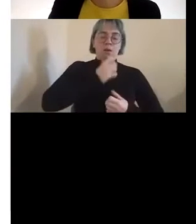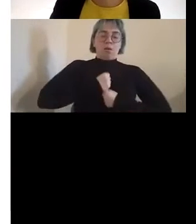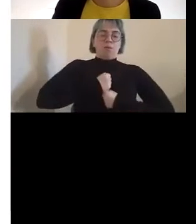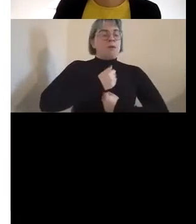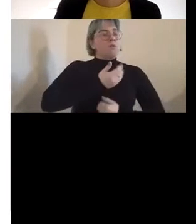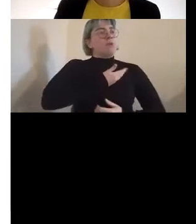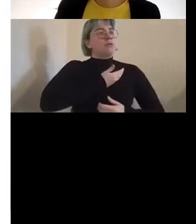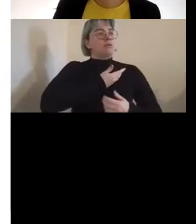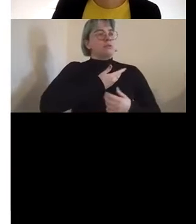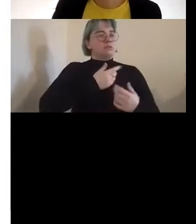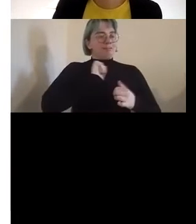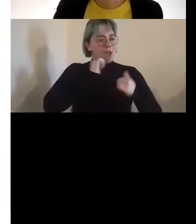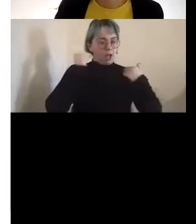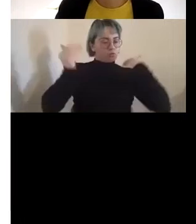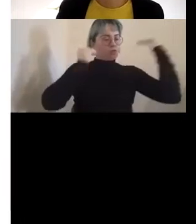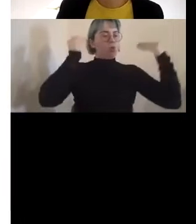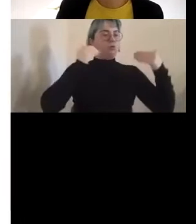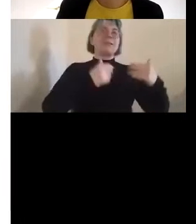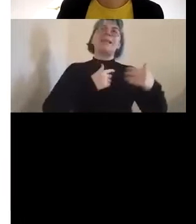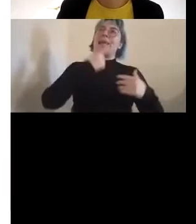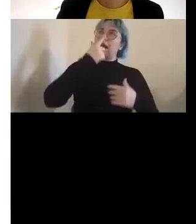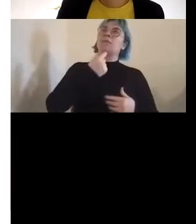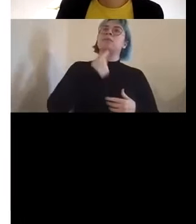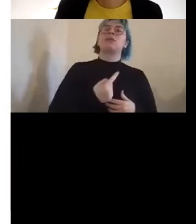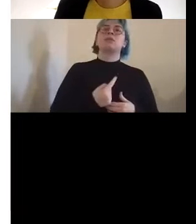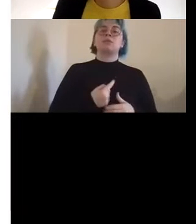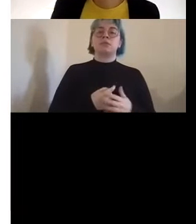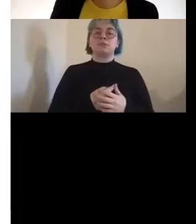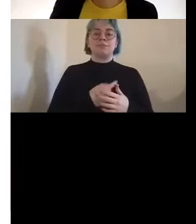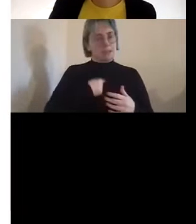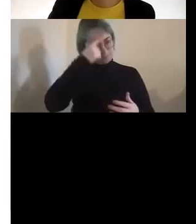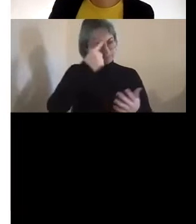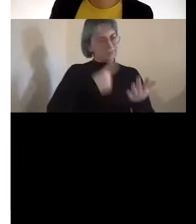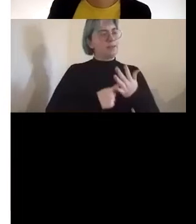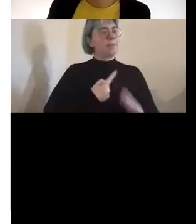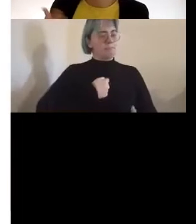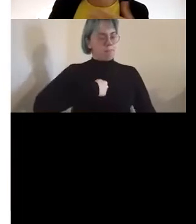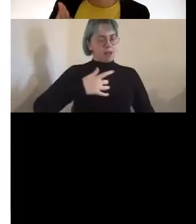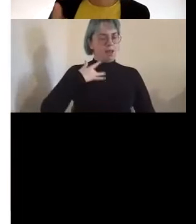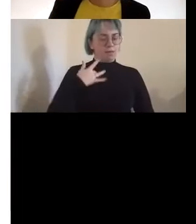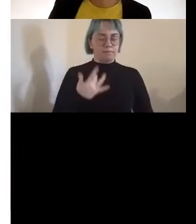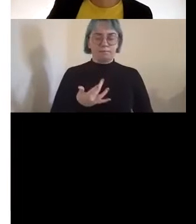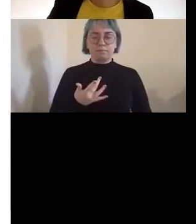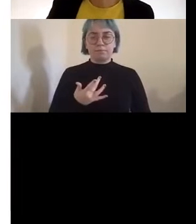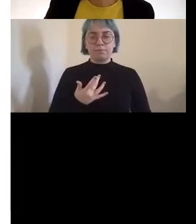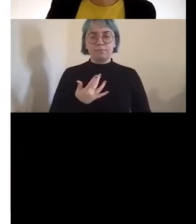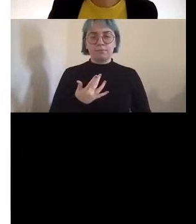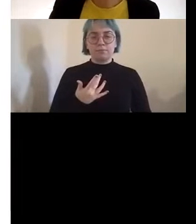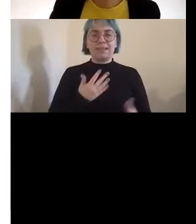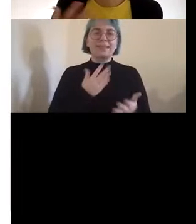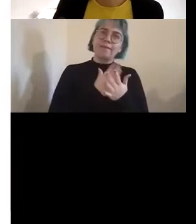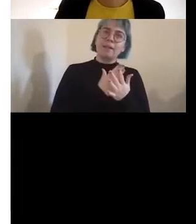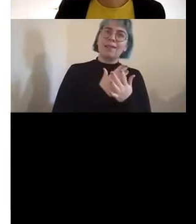and they are really those that can also make decisions about their lives, given their level